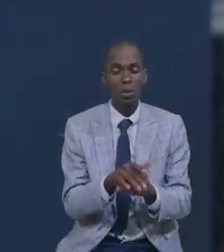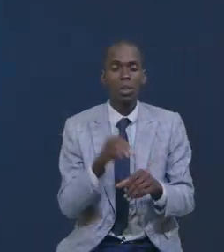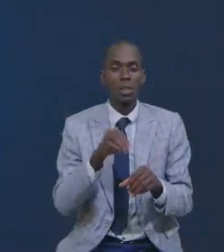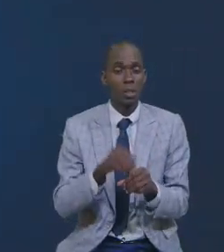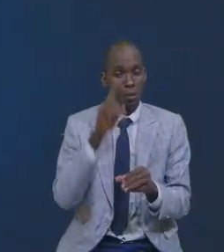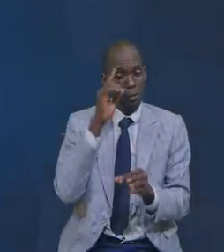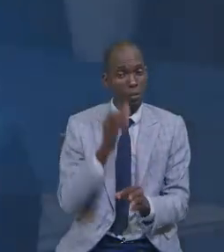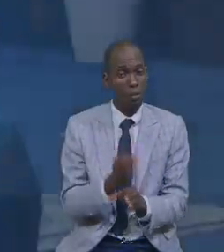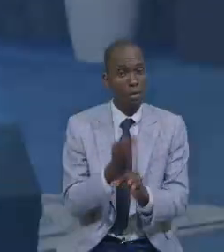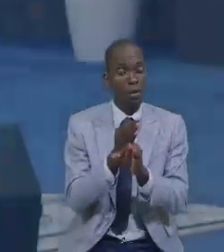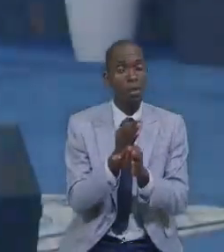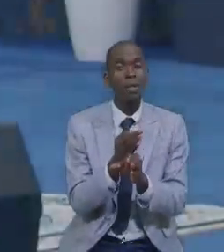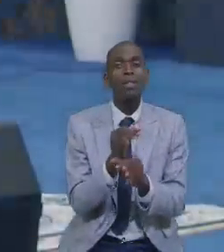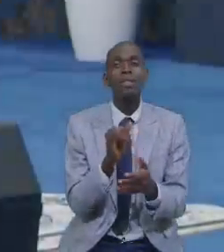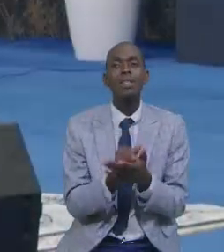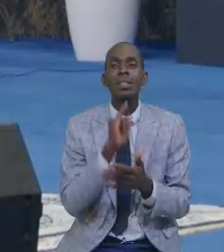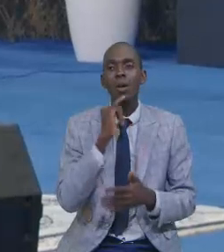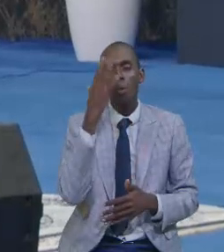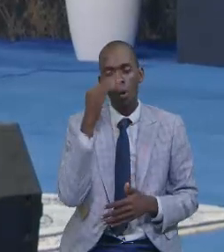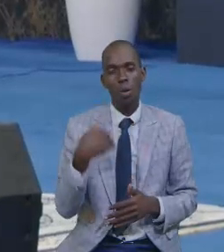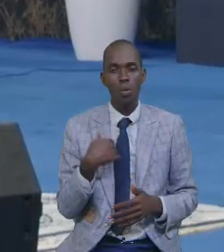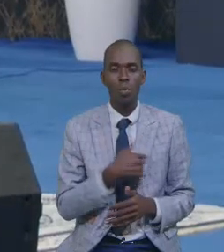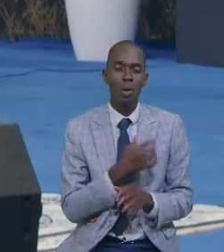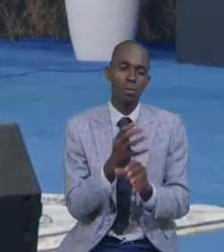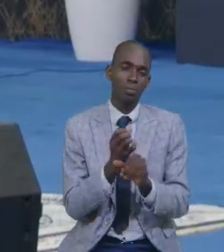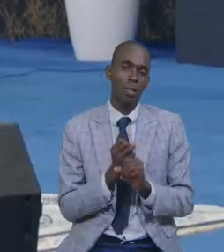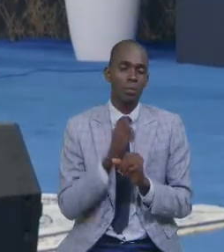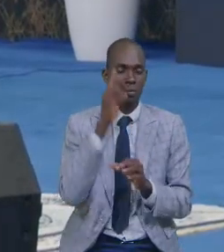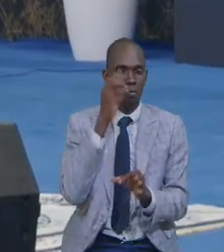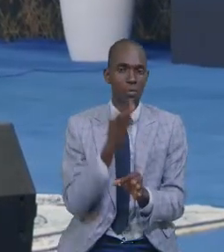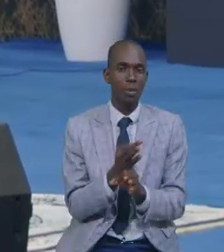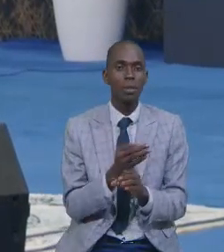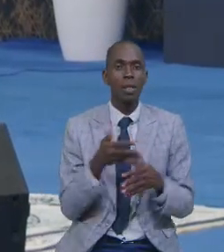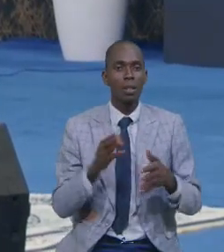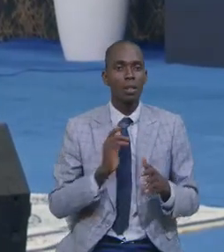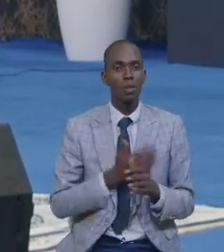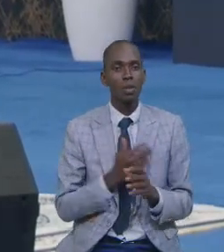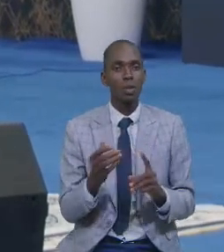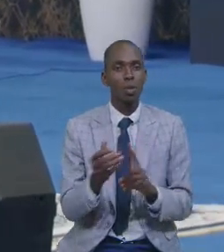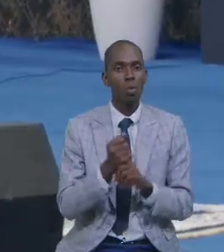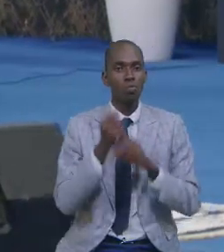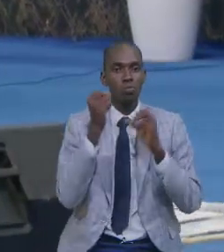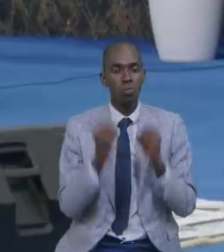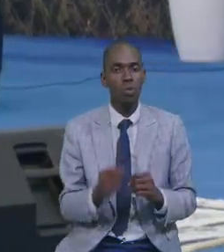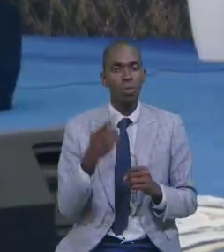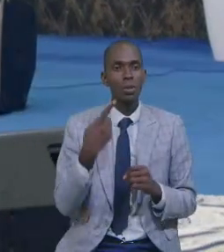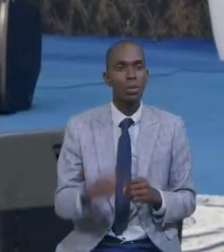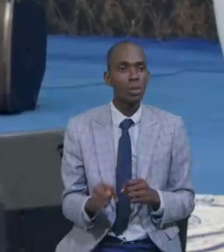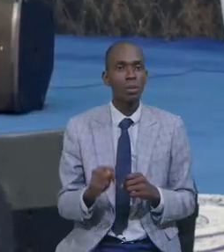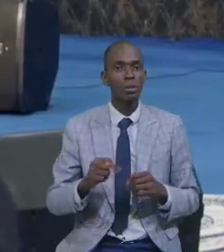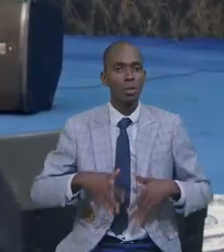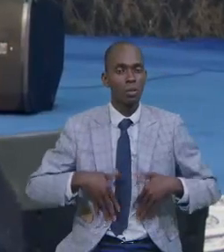That's why we have faith. Let us hold fast the profession of our faith